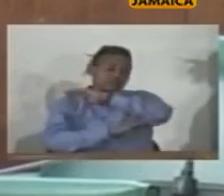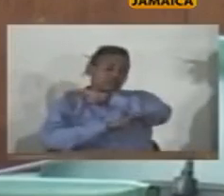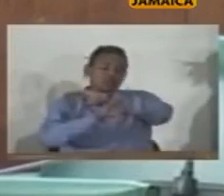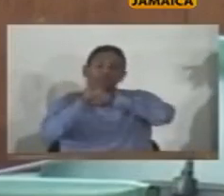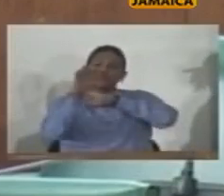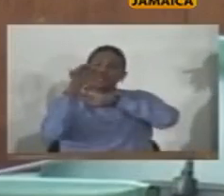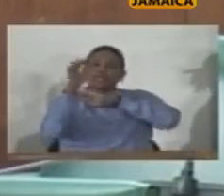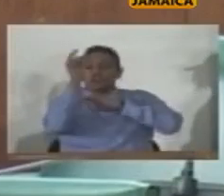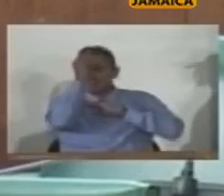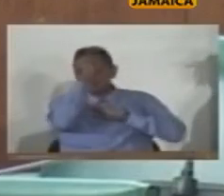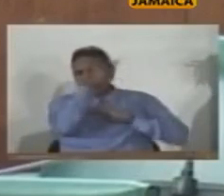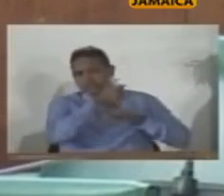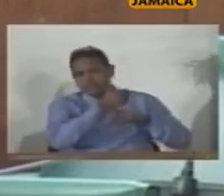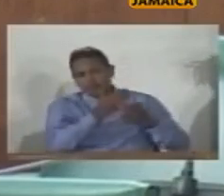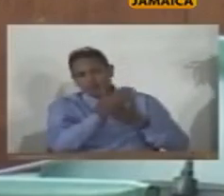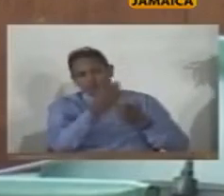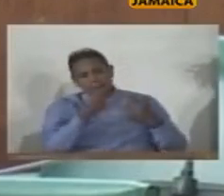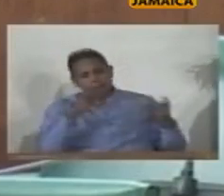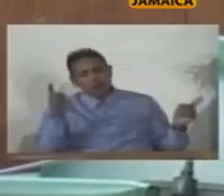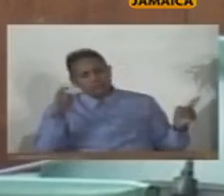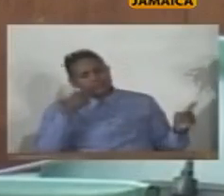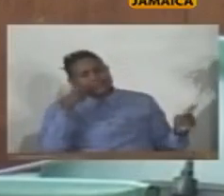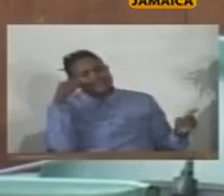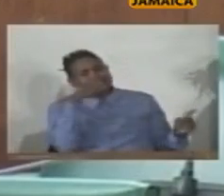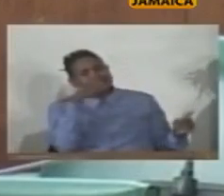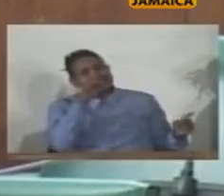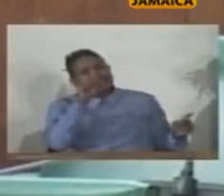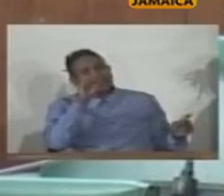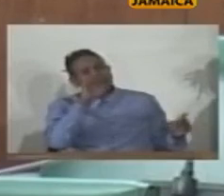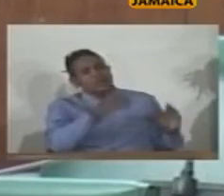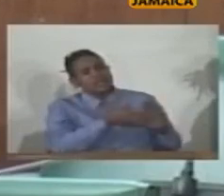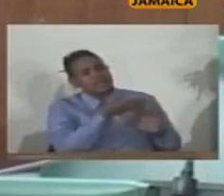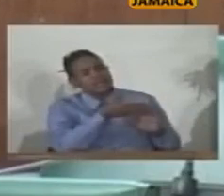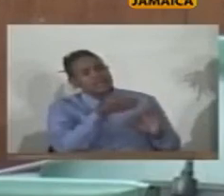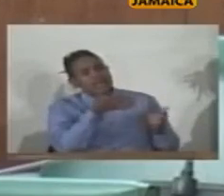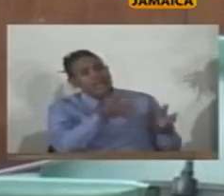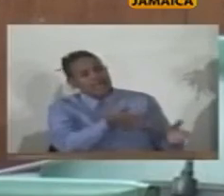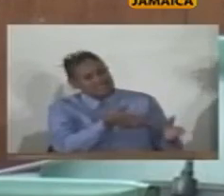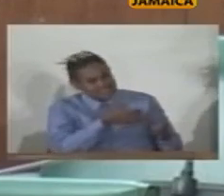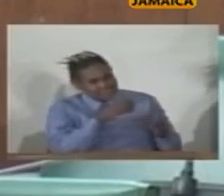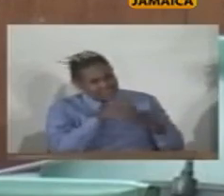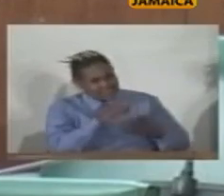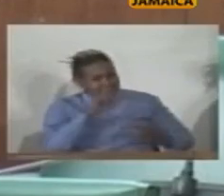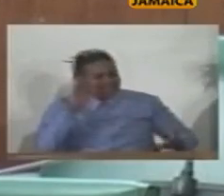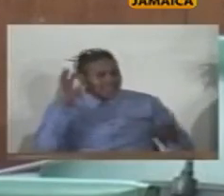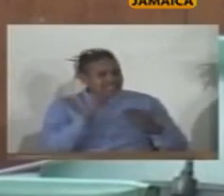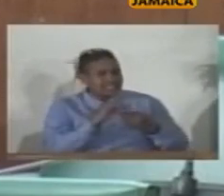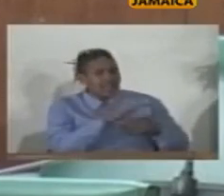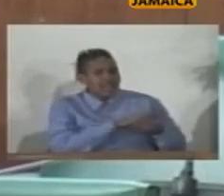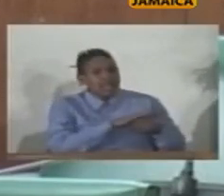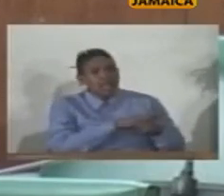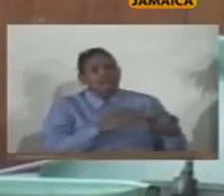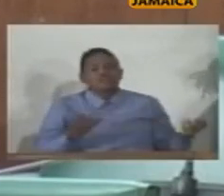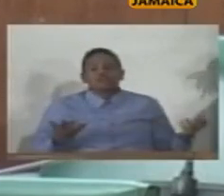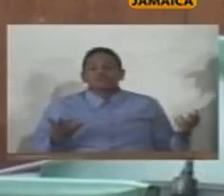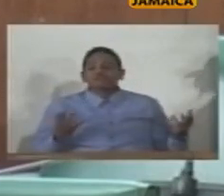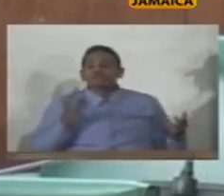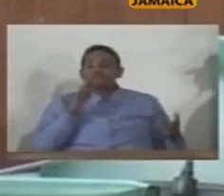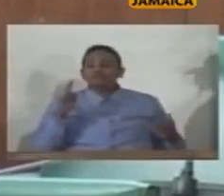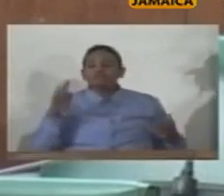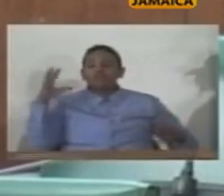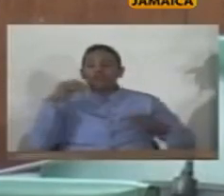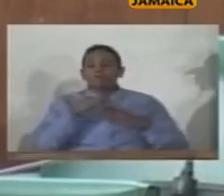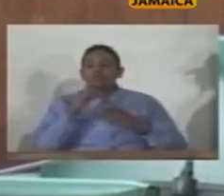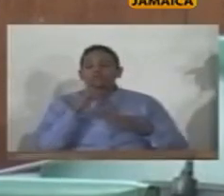the Governor-General by proclamation declared that a state of public emergency exists in the entire area comprising the parish